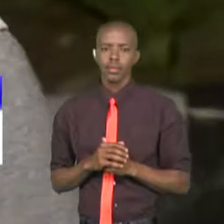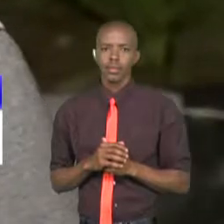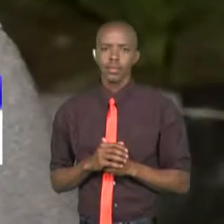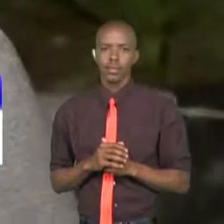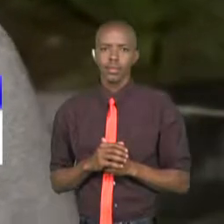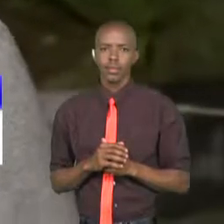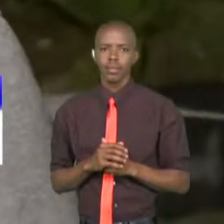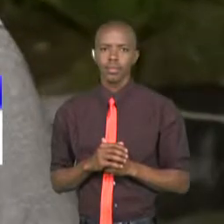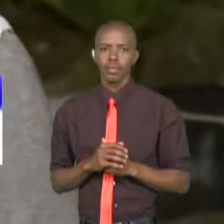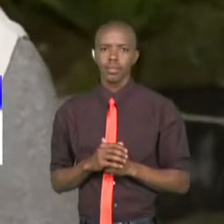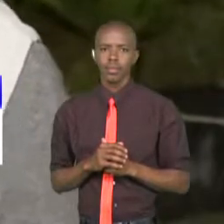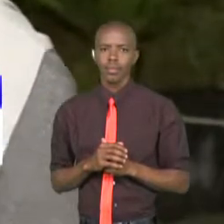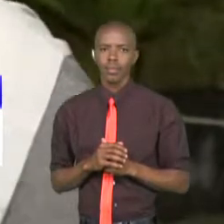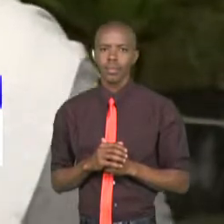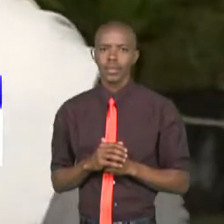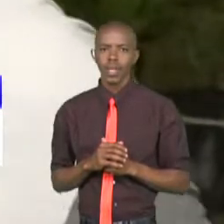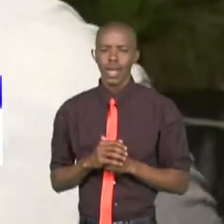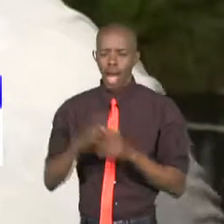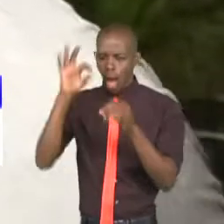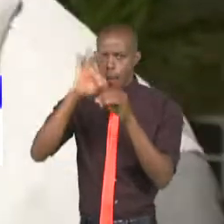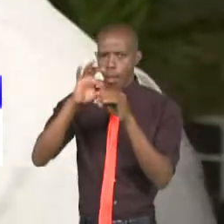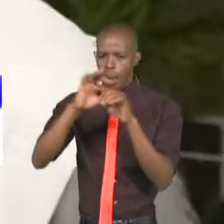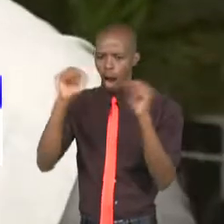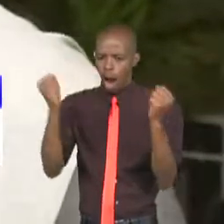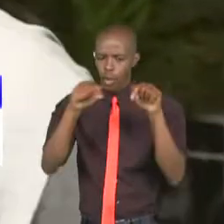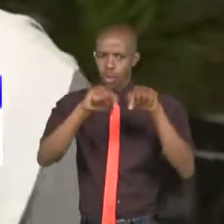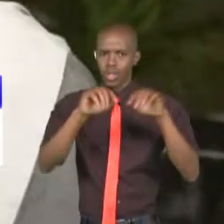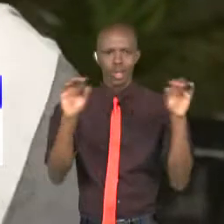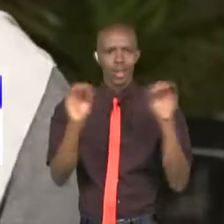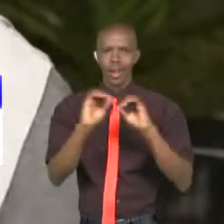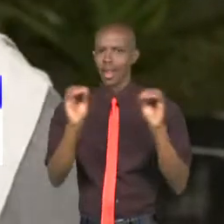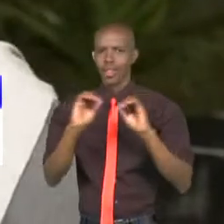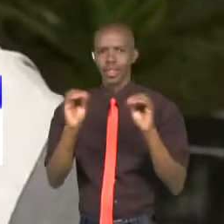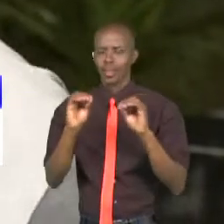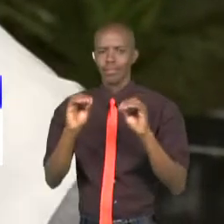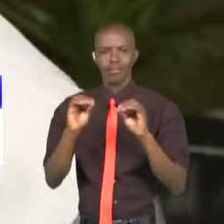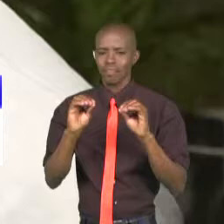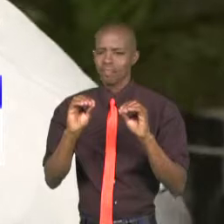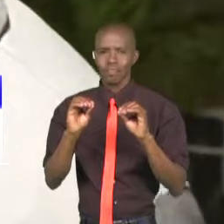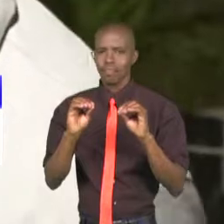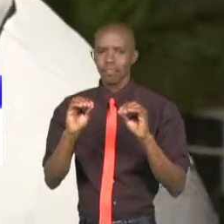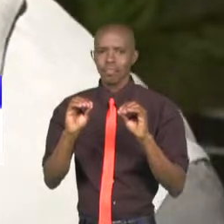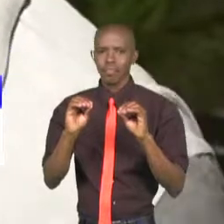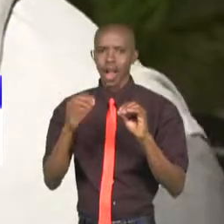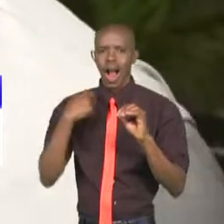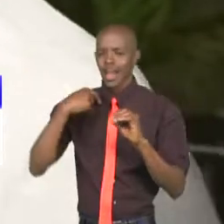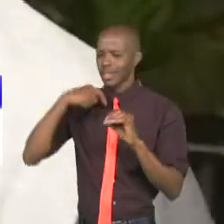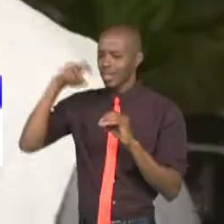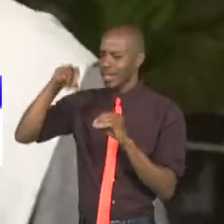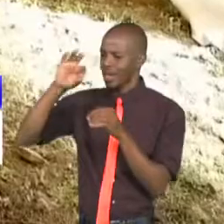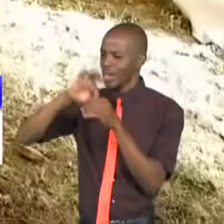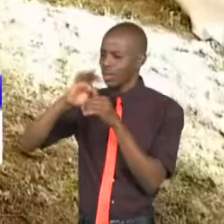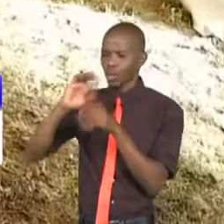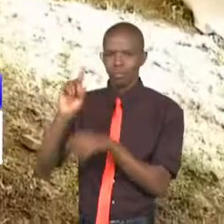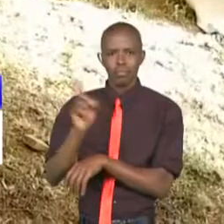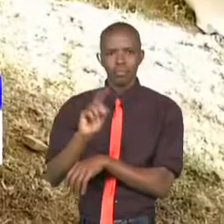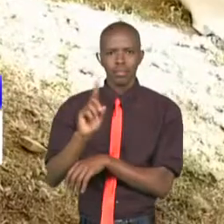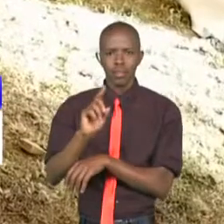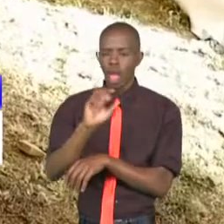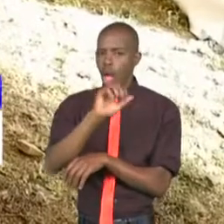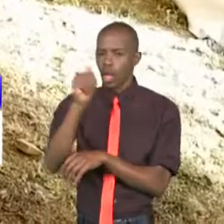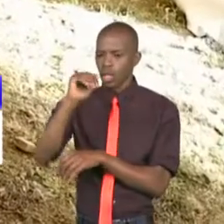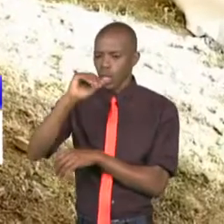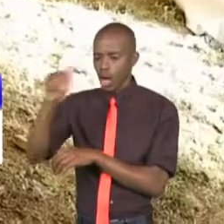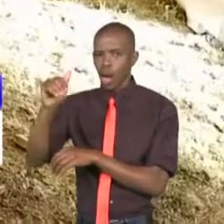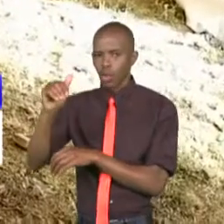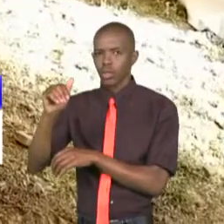Hakuna uchaguzi umefanyika leo. Uchaguzi then hatuhitaji uchaguzi. In other county